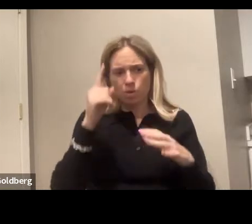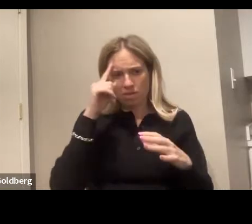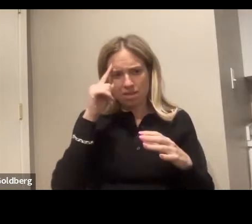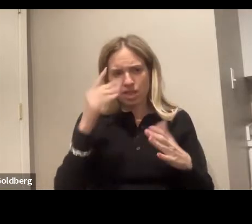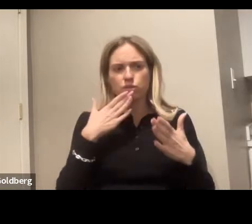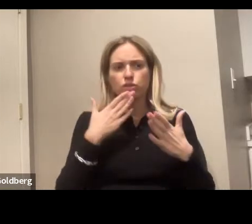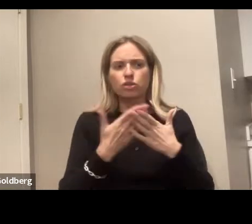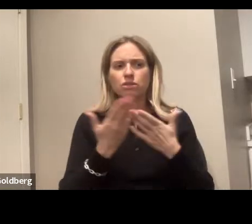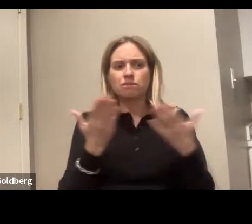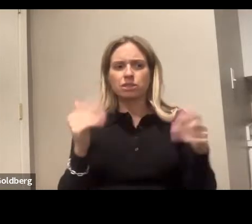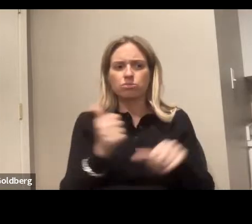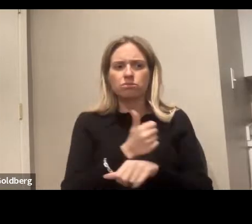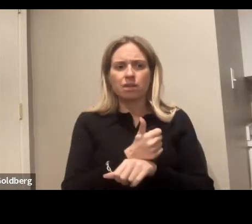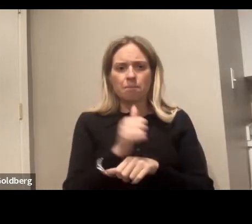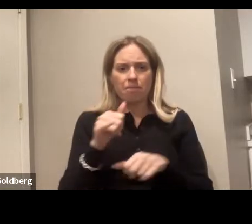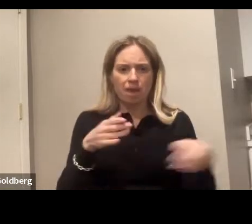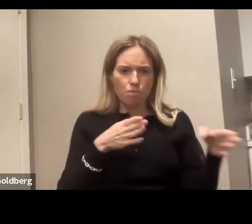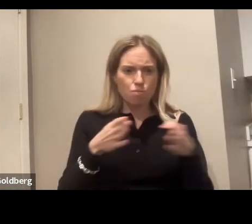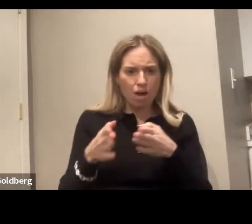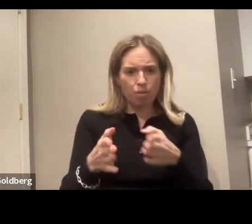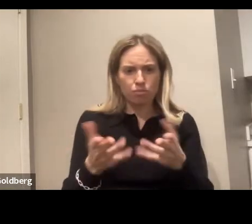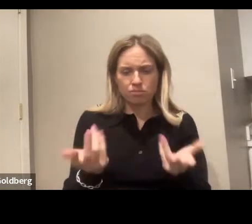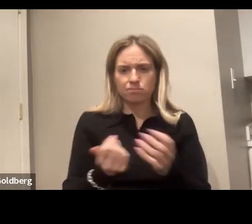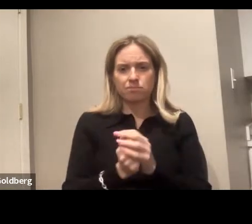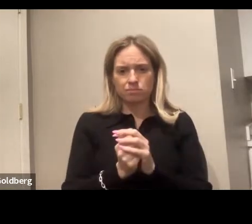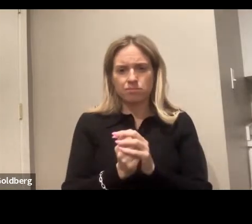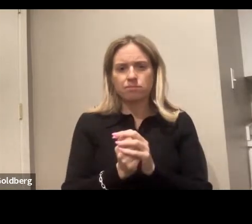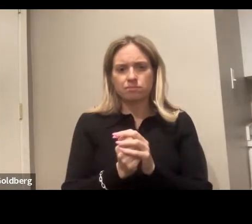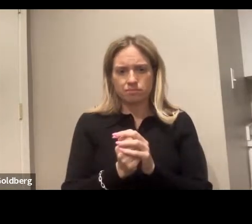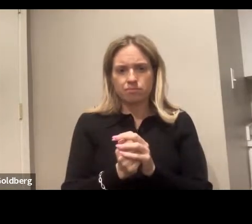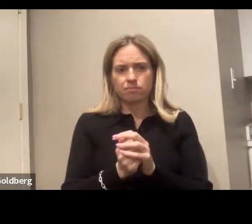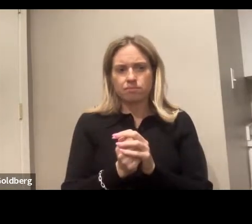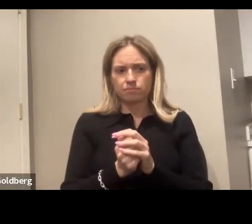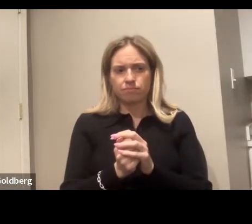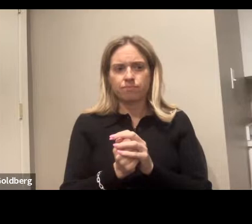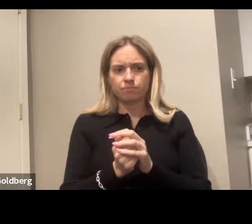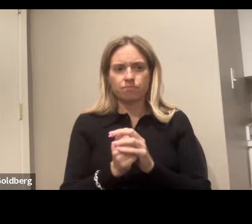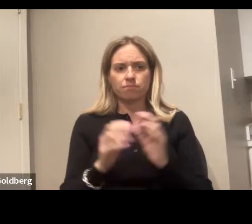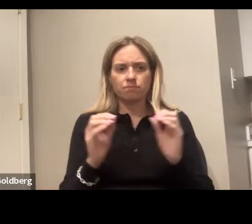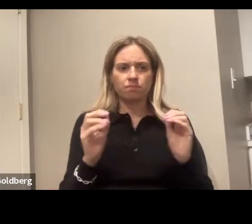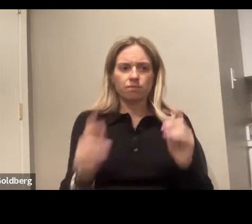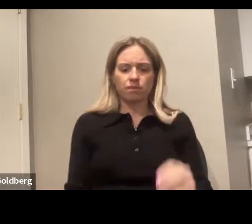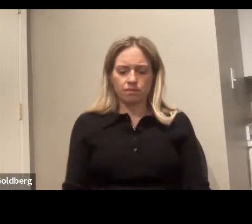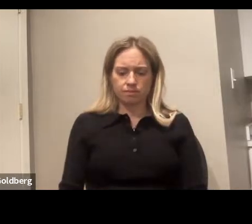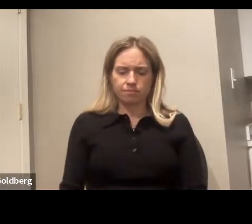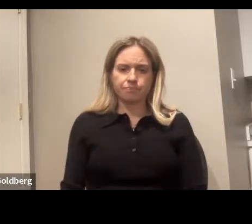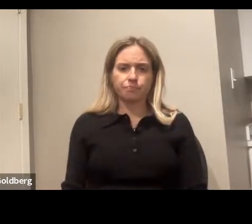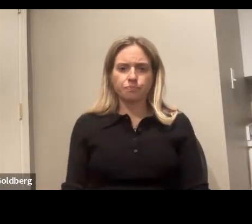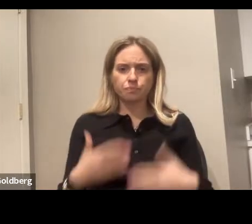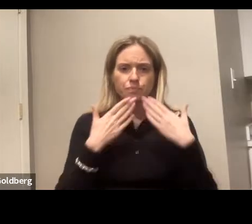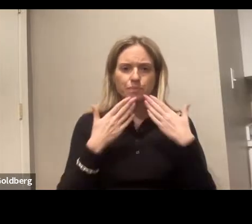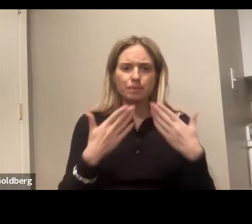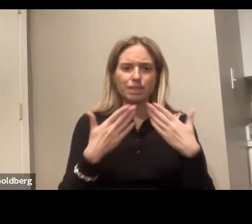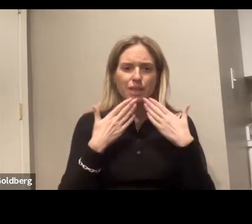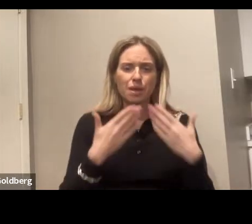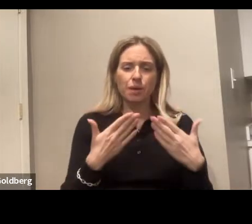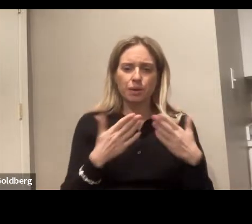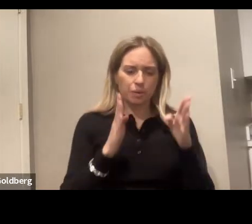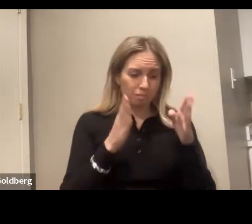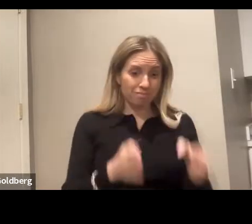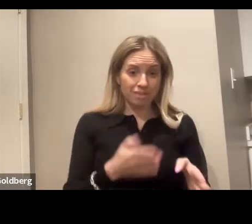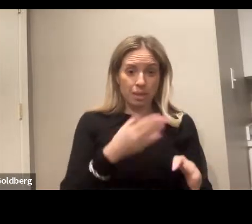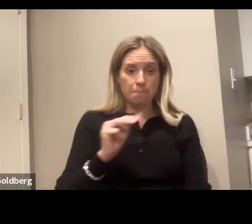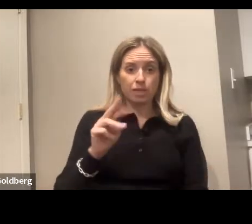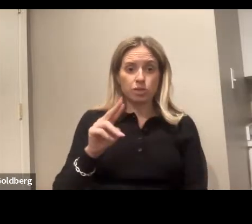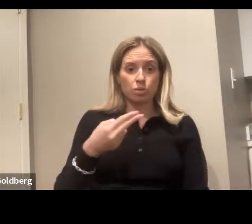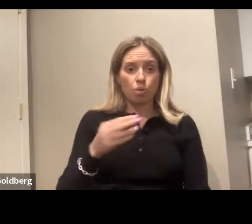even start going down that route. Mm-hmm. Okay, Thank you. so thank you, Commissioner, and thank you, Mr. Horgan, for